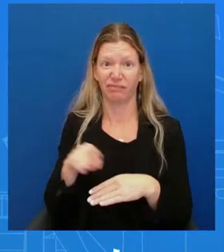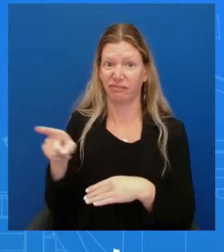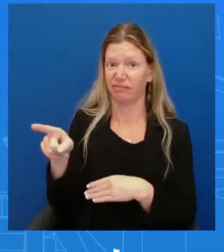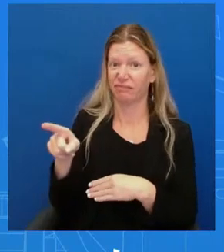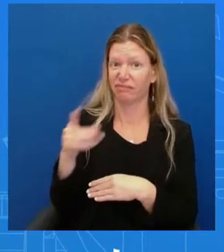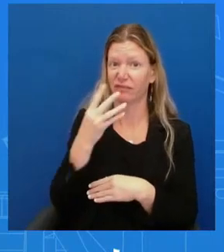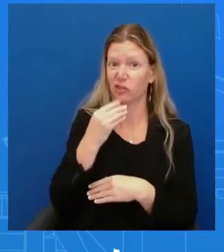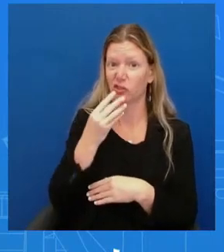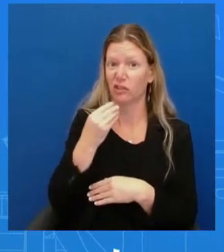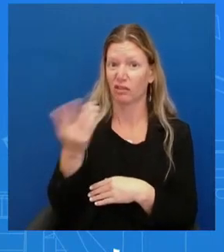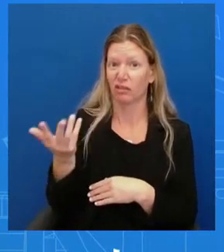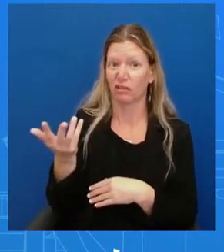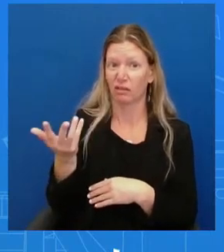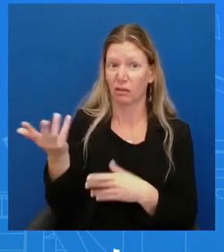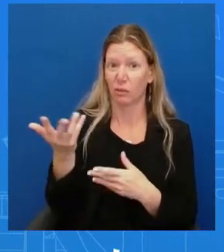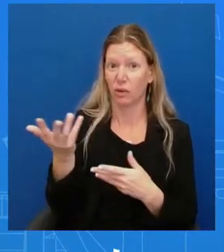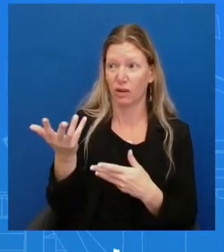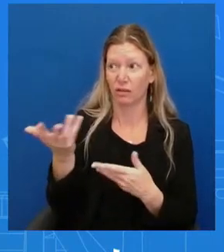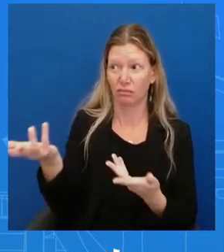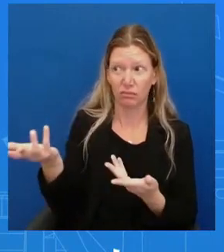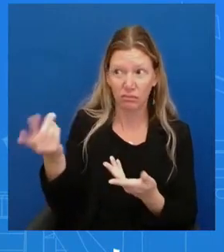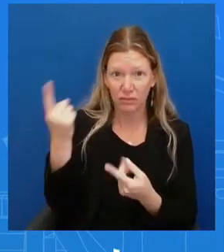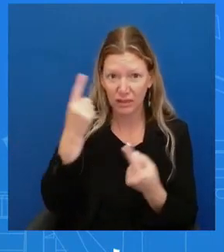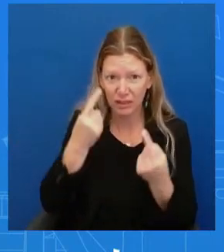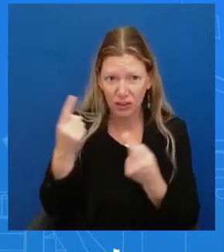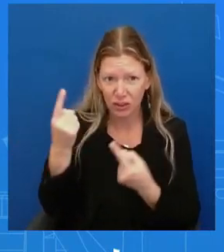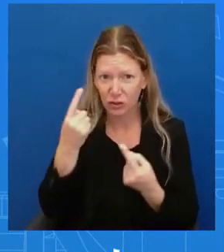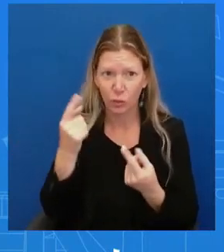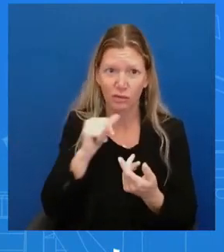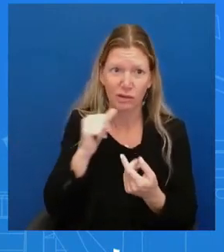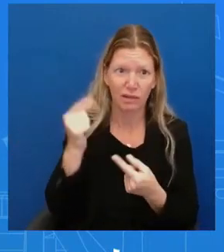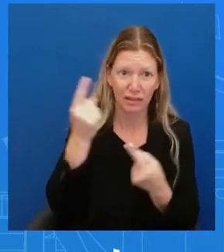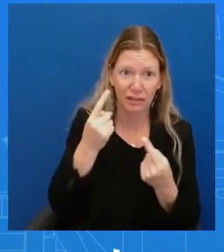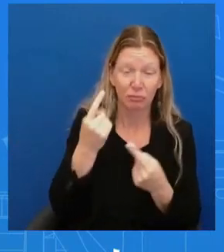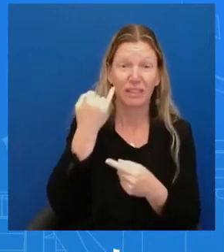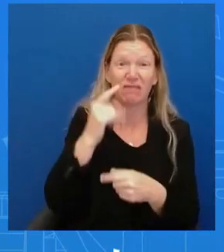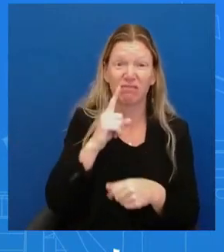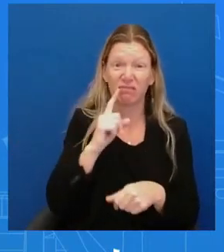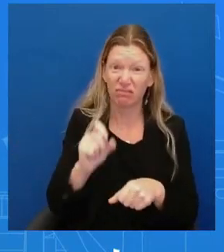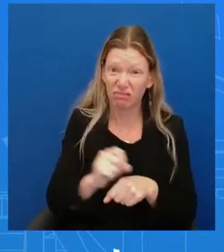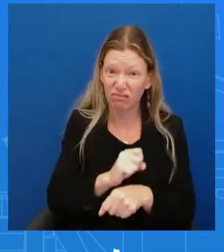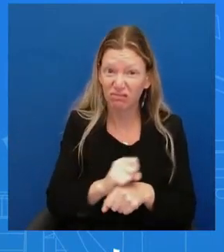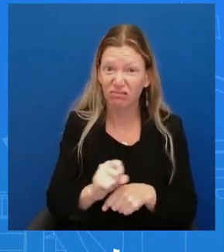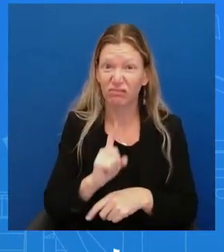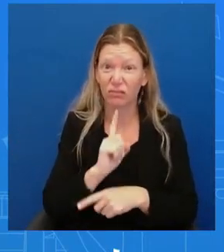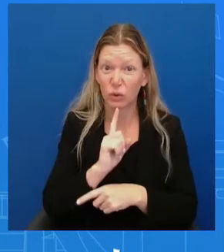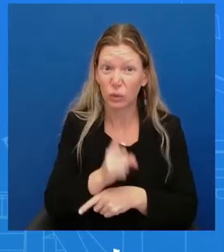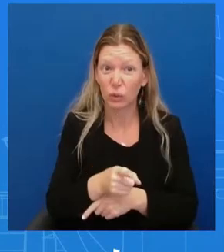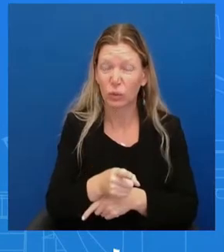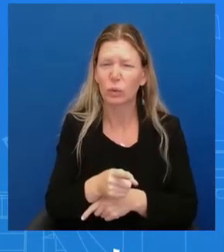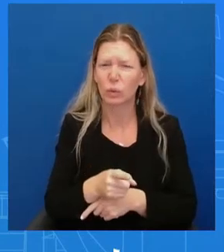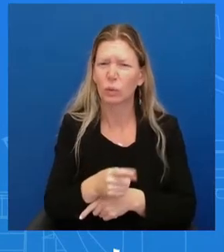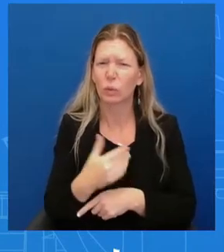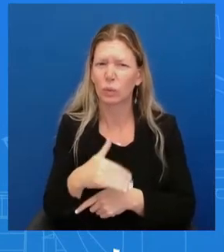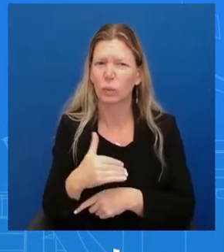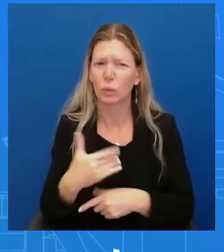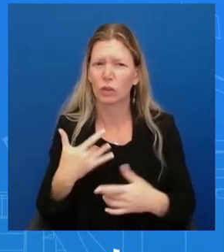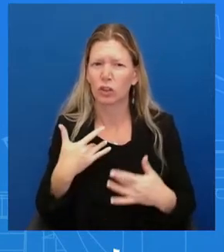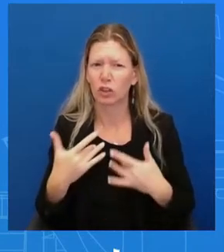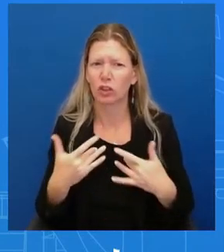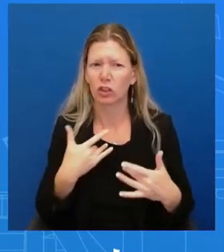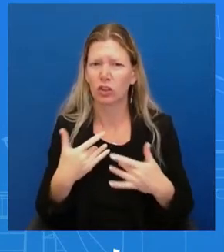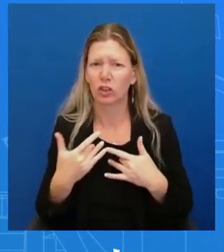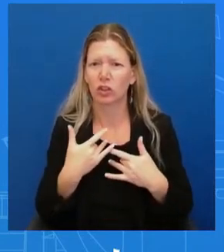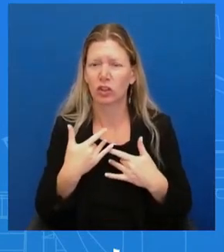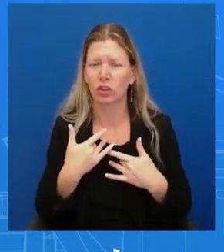if it is true, a move like this is concerning. we believe in the freedom of the press. It is critical.